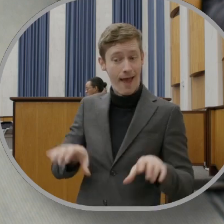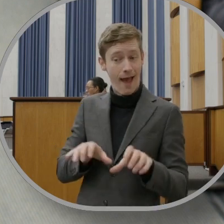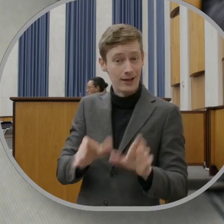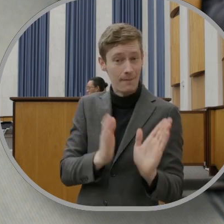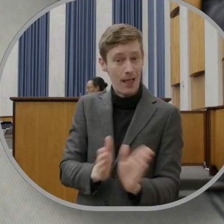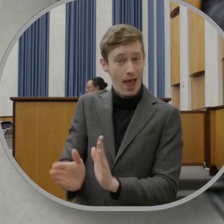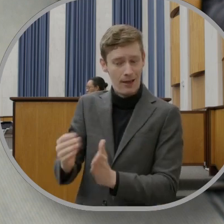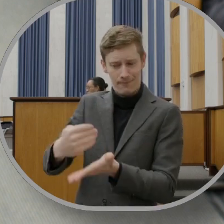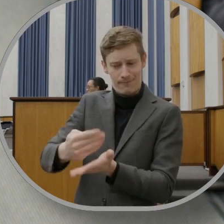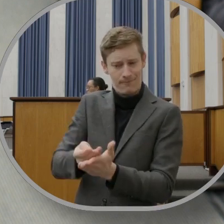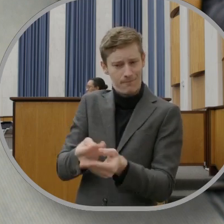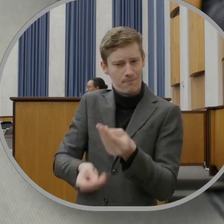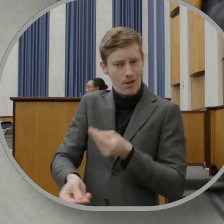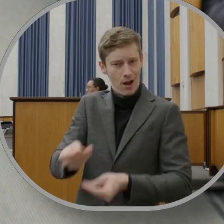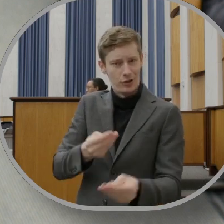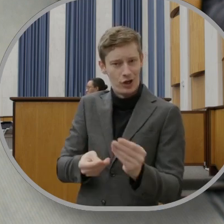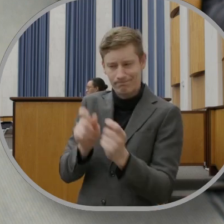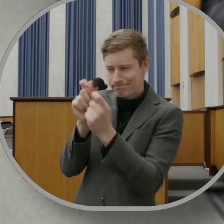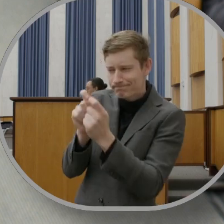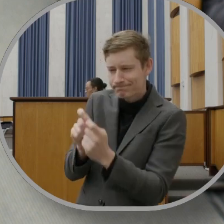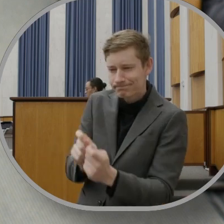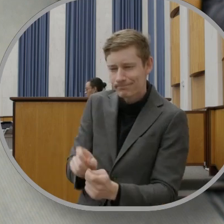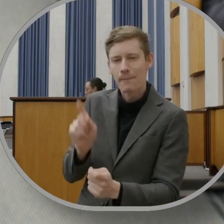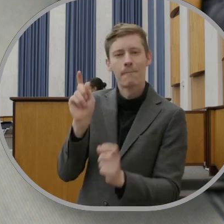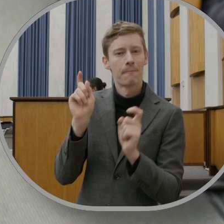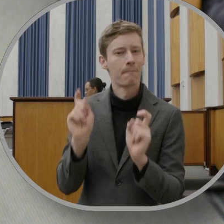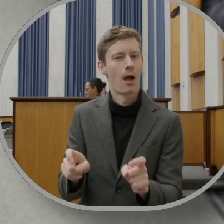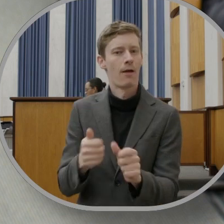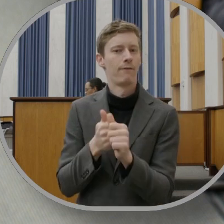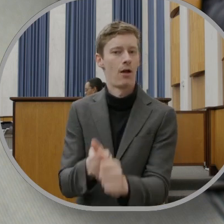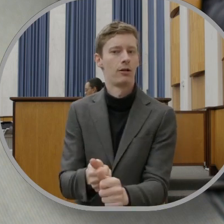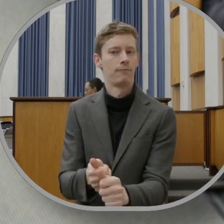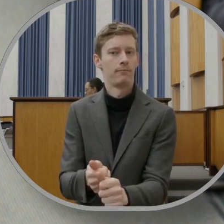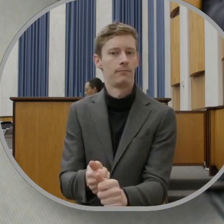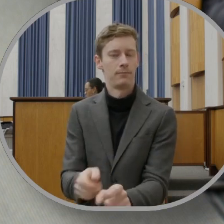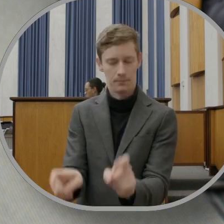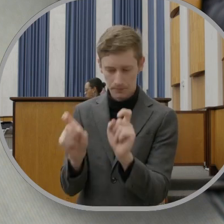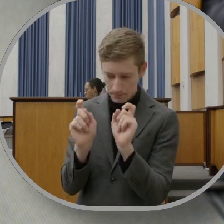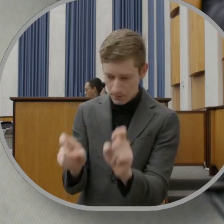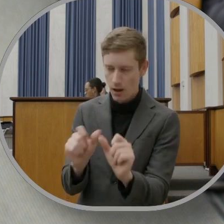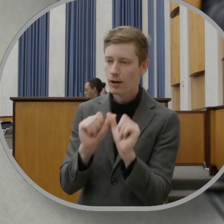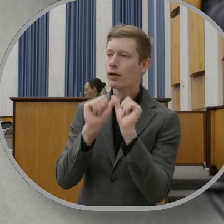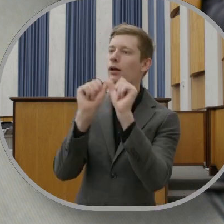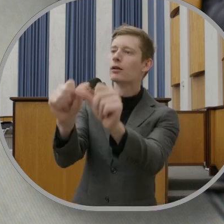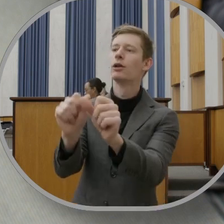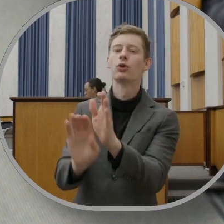our ascent. And that's what we must do. We must continue to ascend.